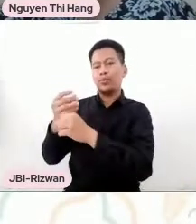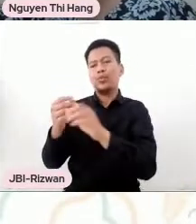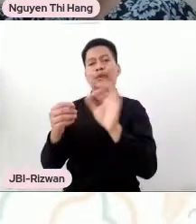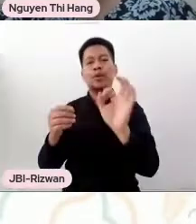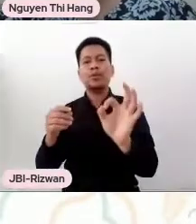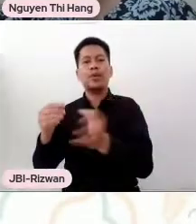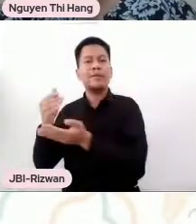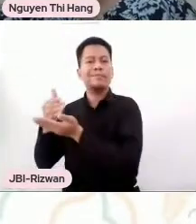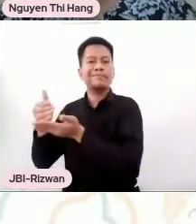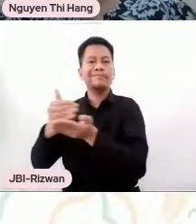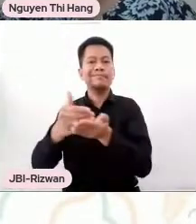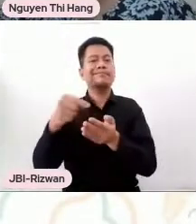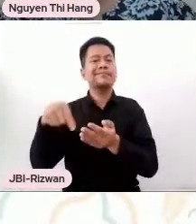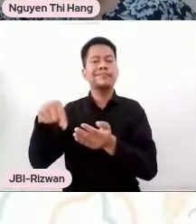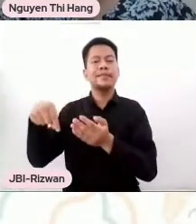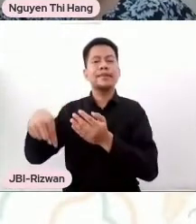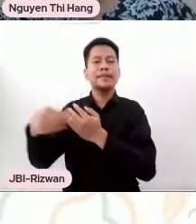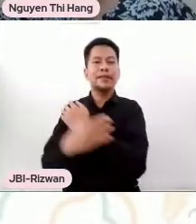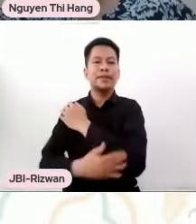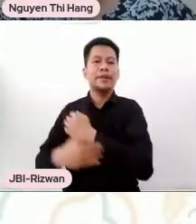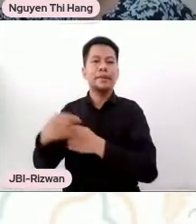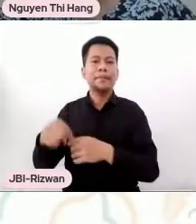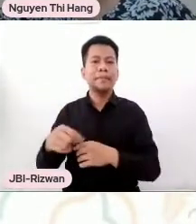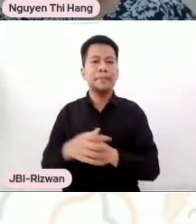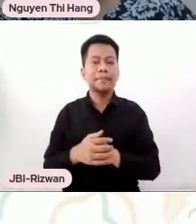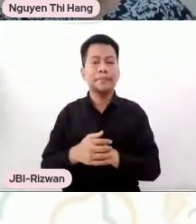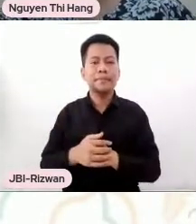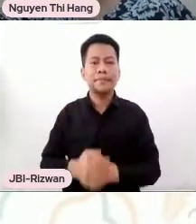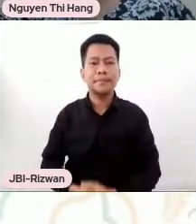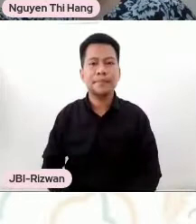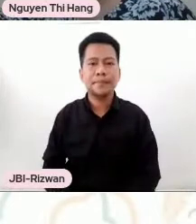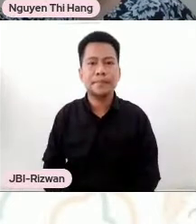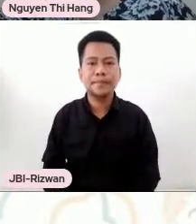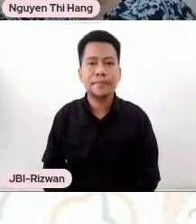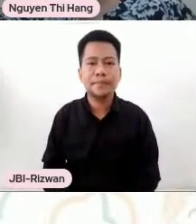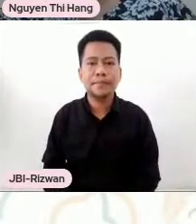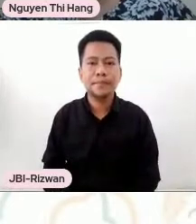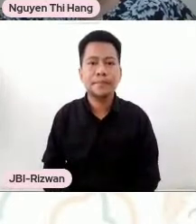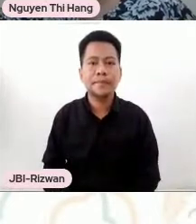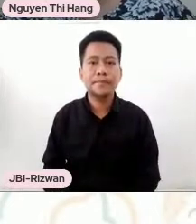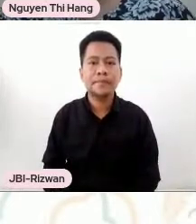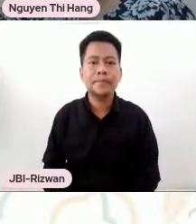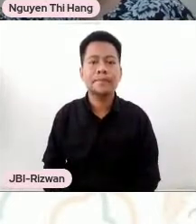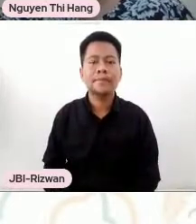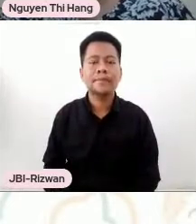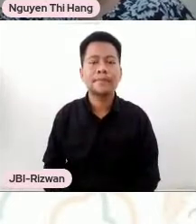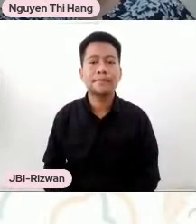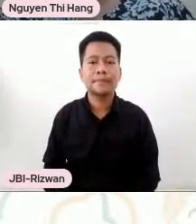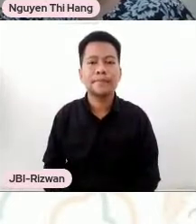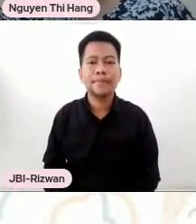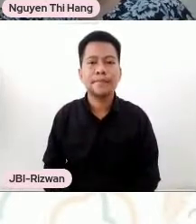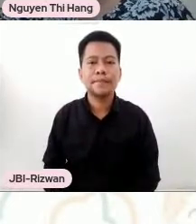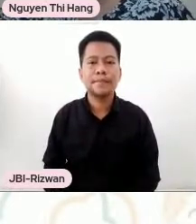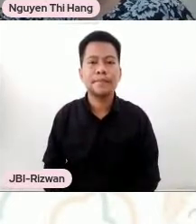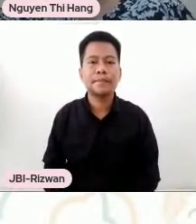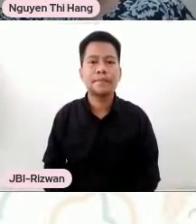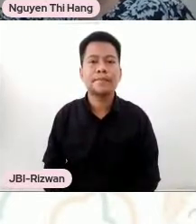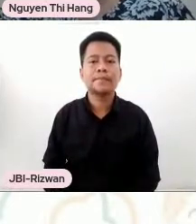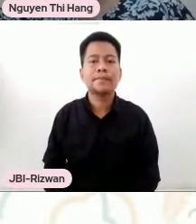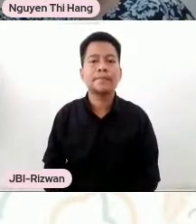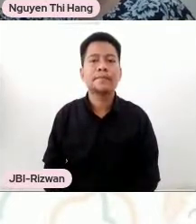third? And the third is something like service. We did some assessment or